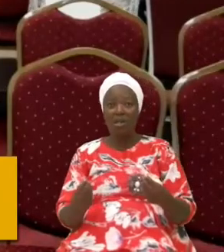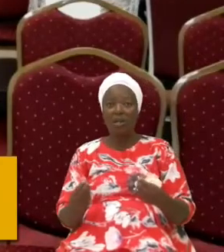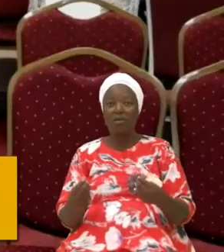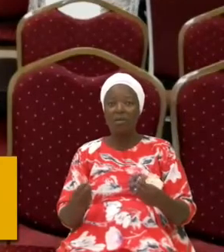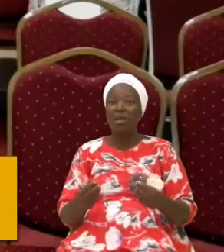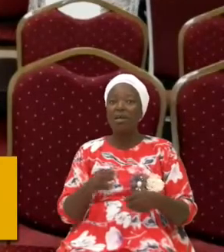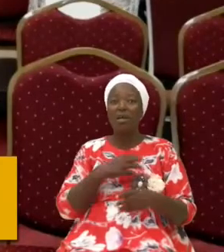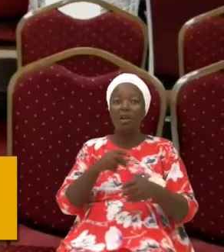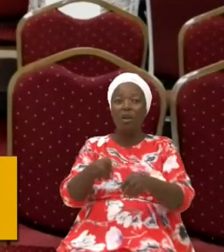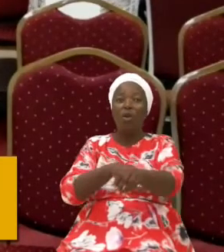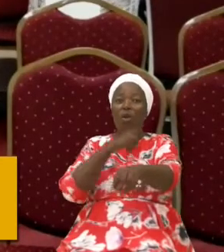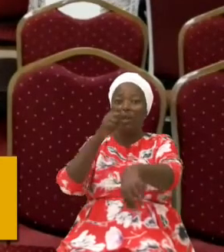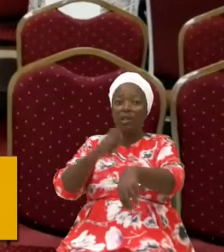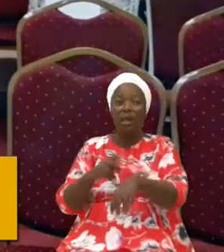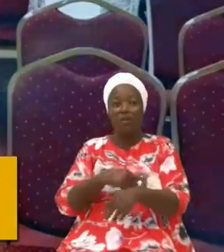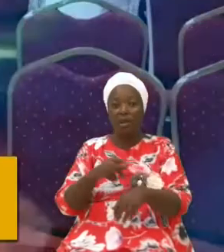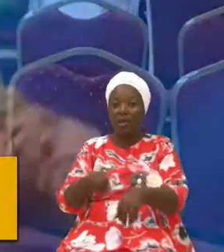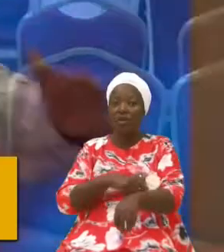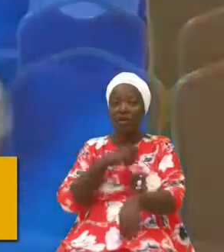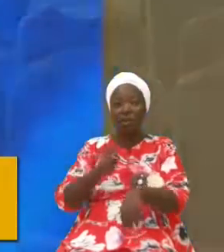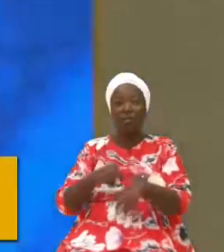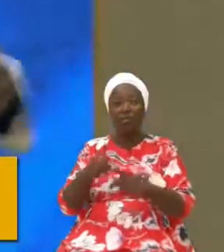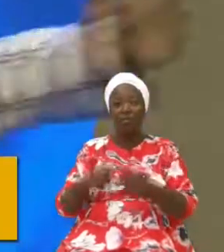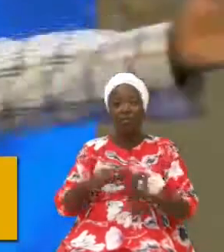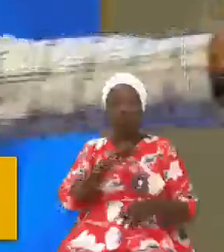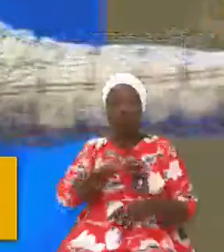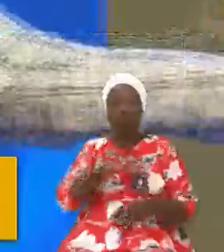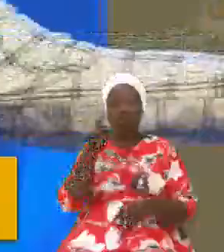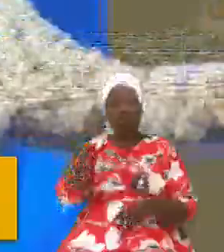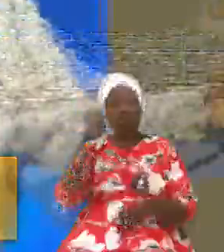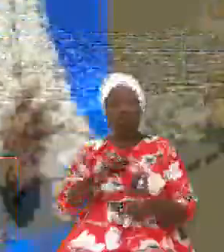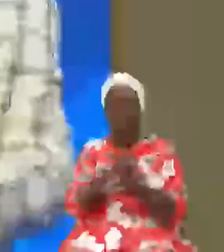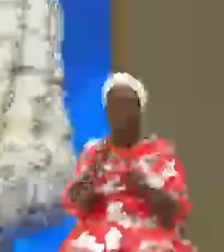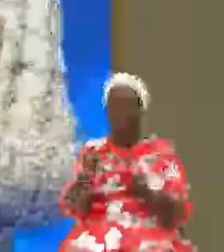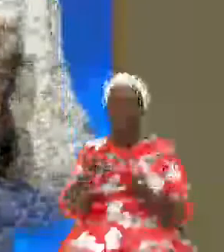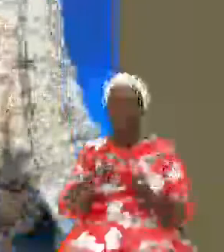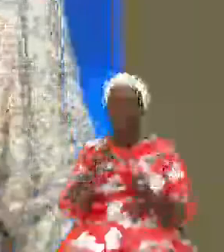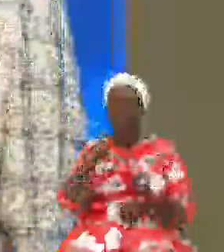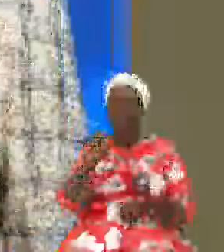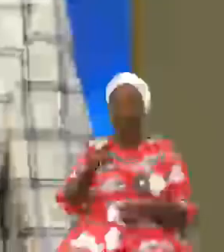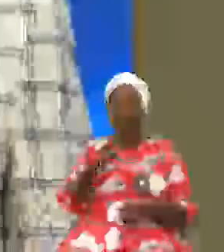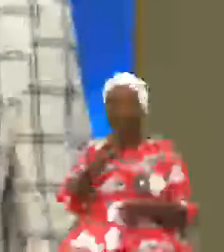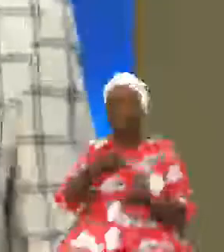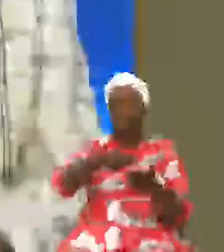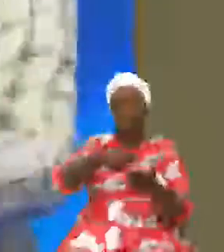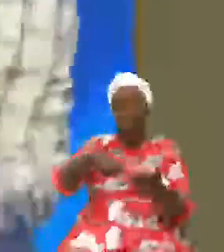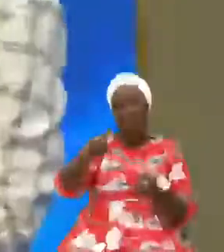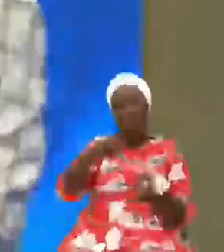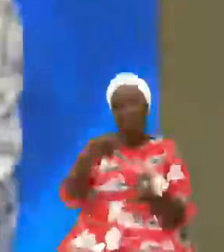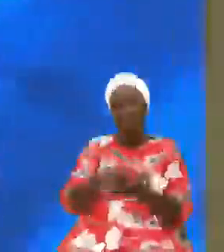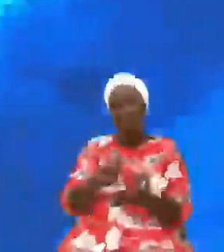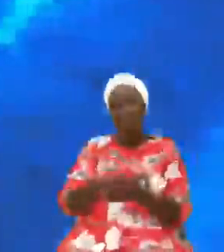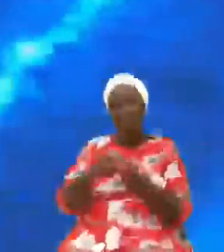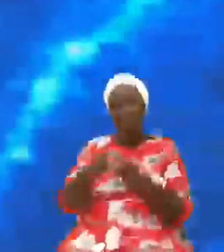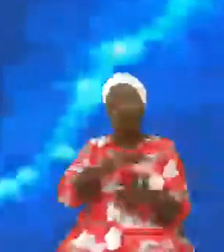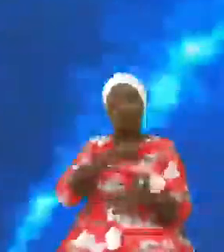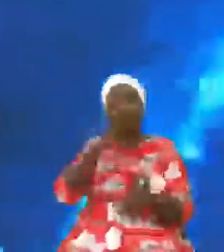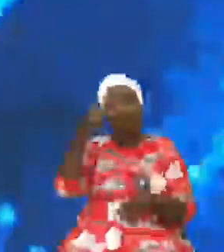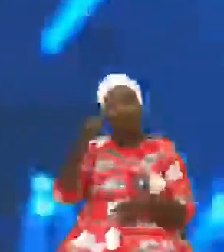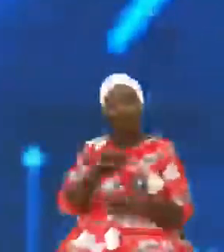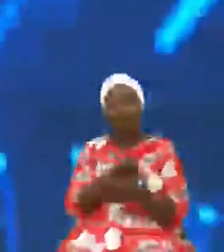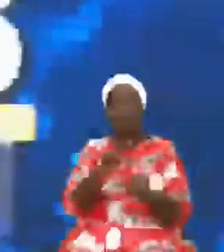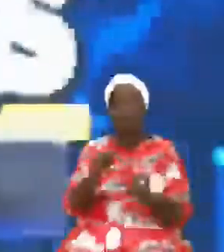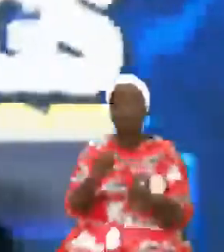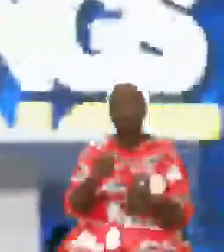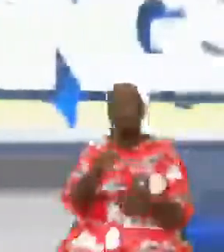salvation. You cannot roll on the ground a long time enough to qualify you for salvation. You cannot pay